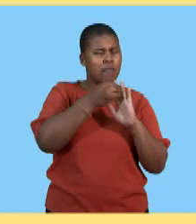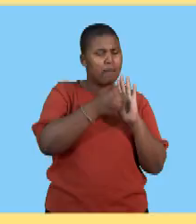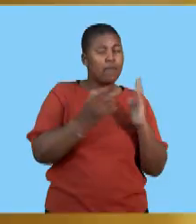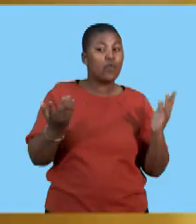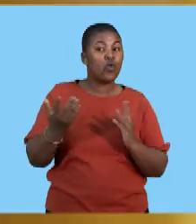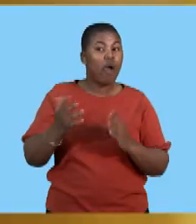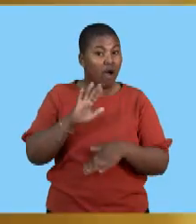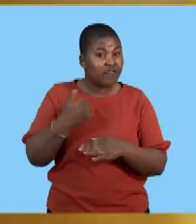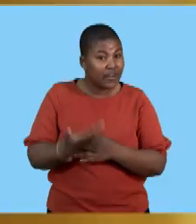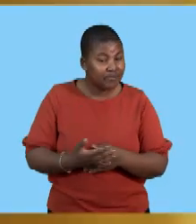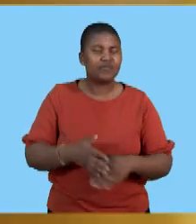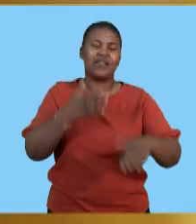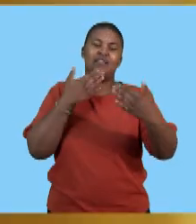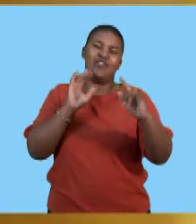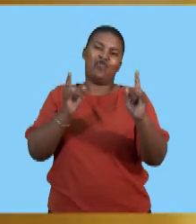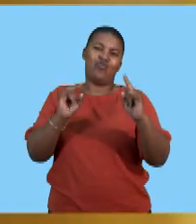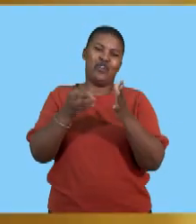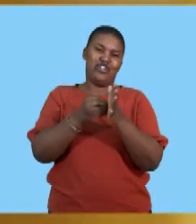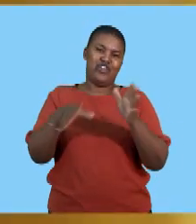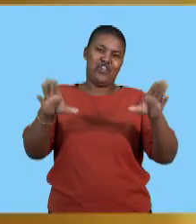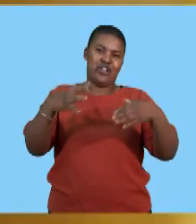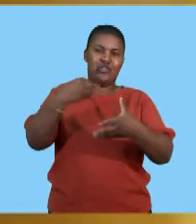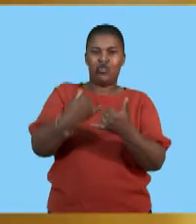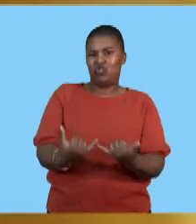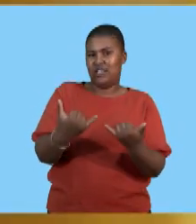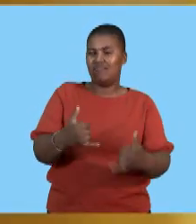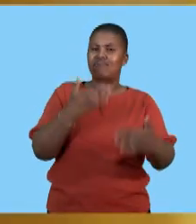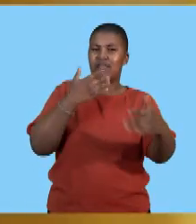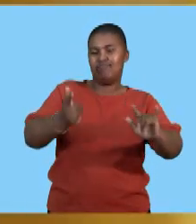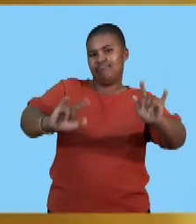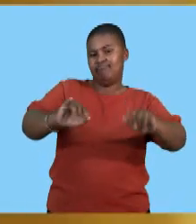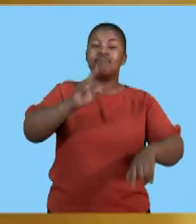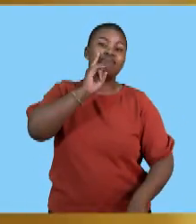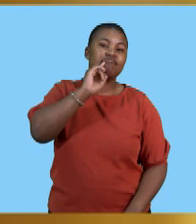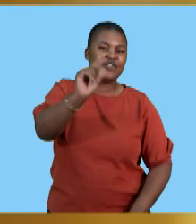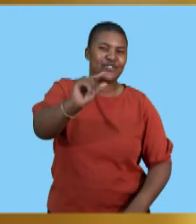this? Thank you so much, dear learners, for joining me in today's class, and I hope to see you again very